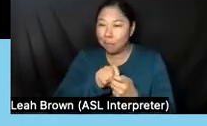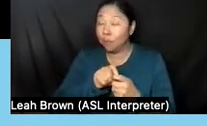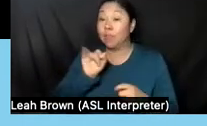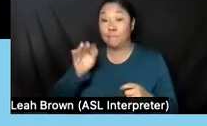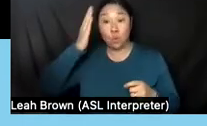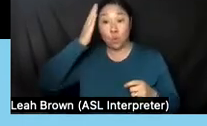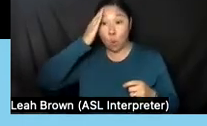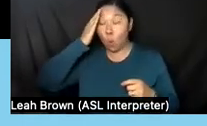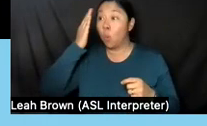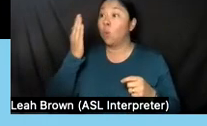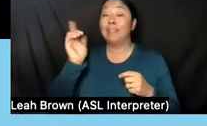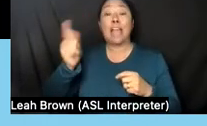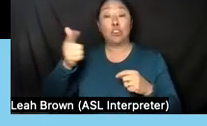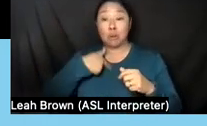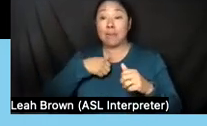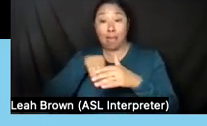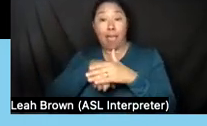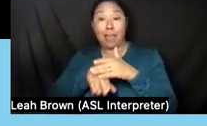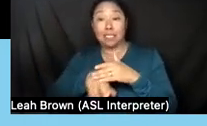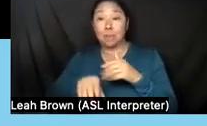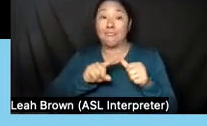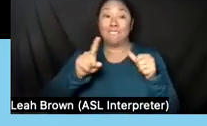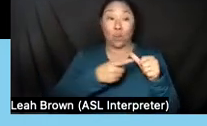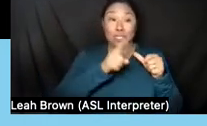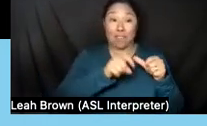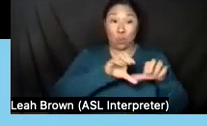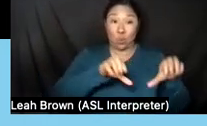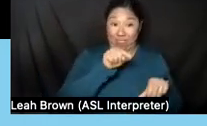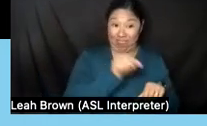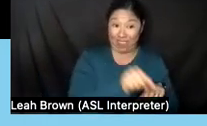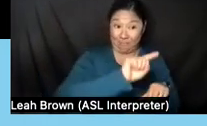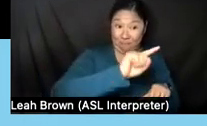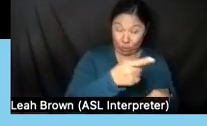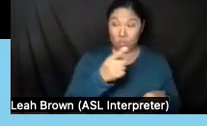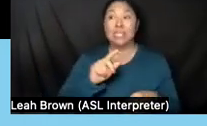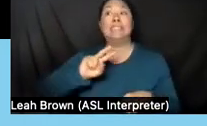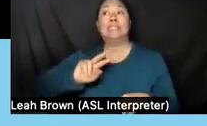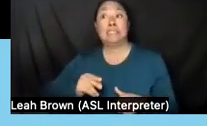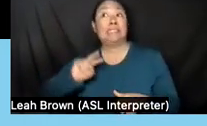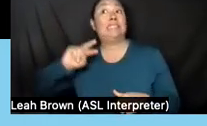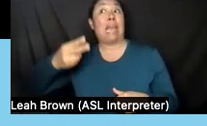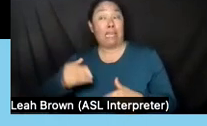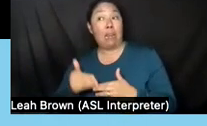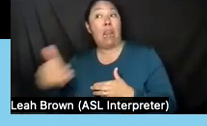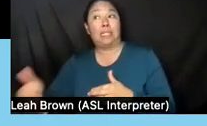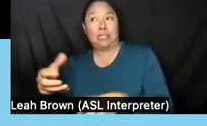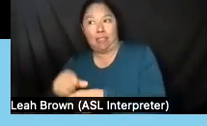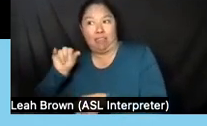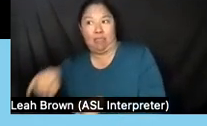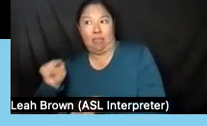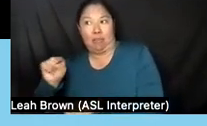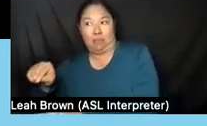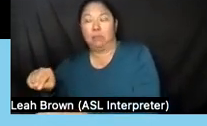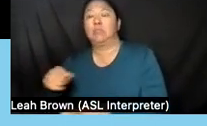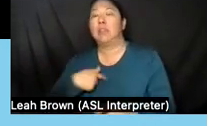to access it later, but they have to first do this small task at home in order to get to that. One thing that I also noticed this year,